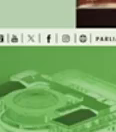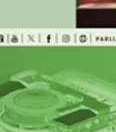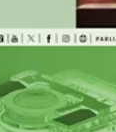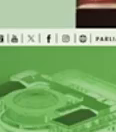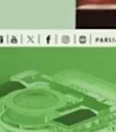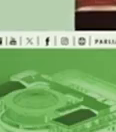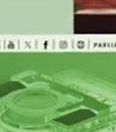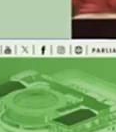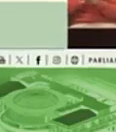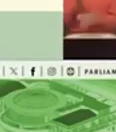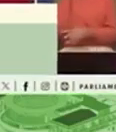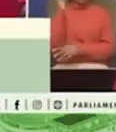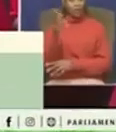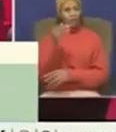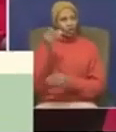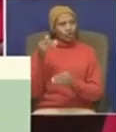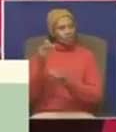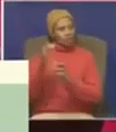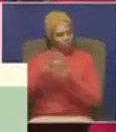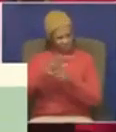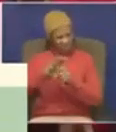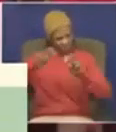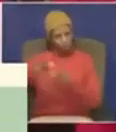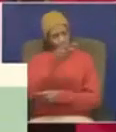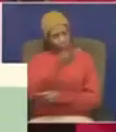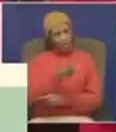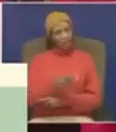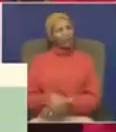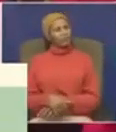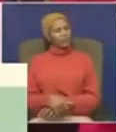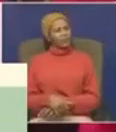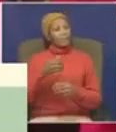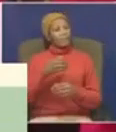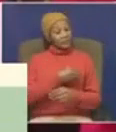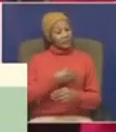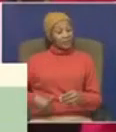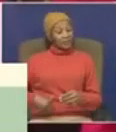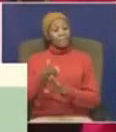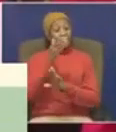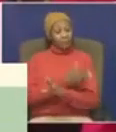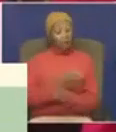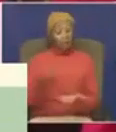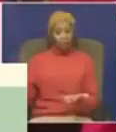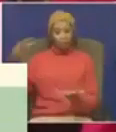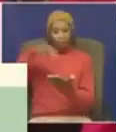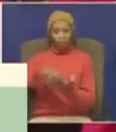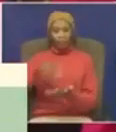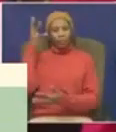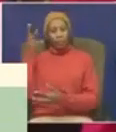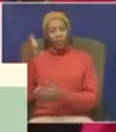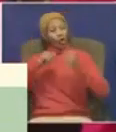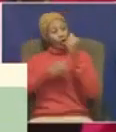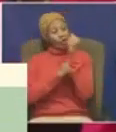speaking about. And being a president, before you take a stage, your back office would have given you the necessary information which